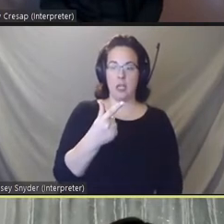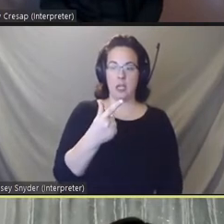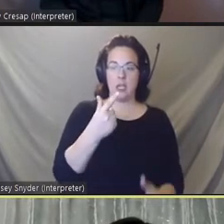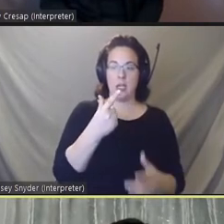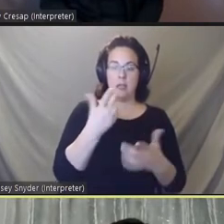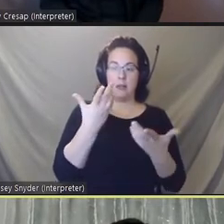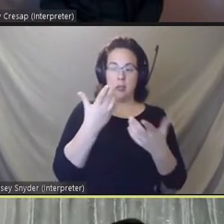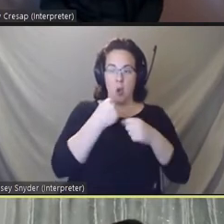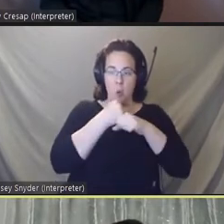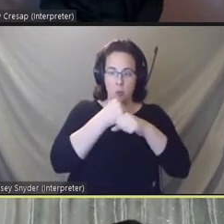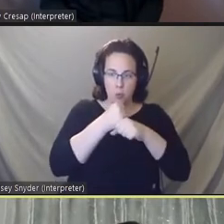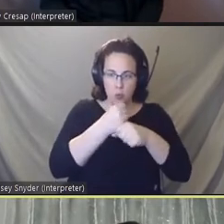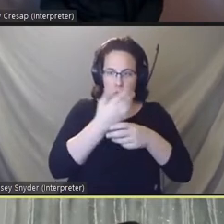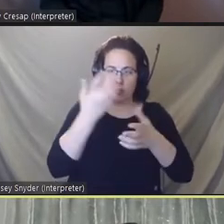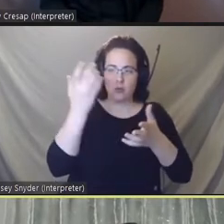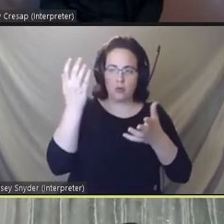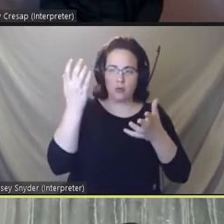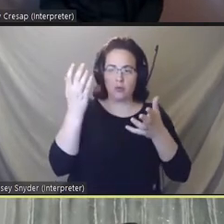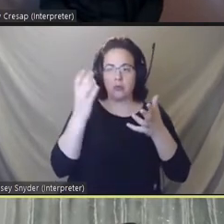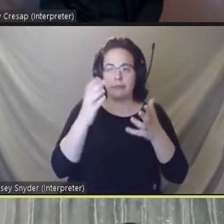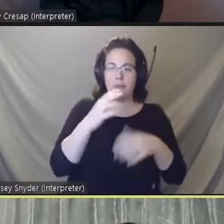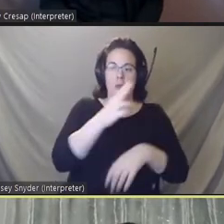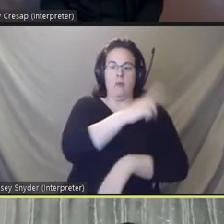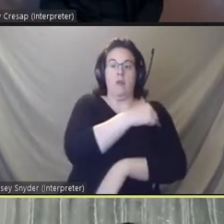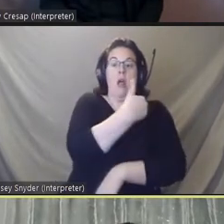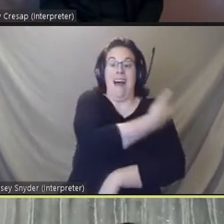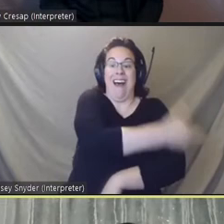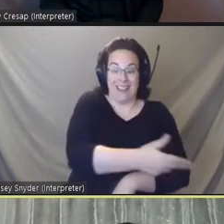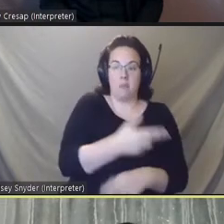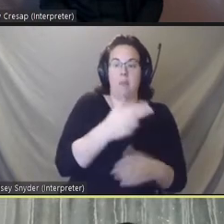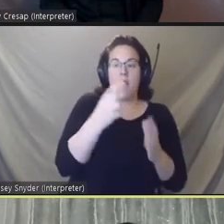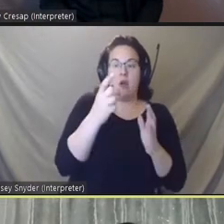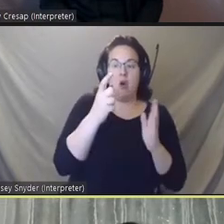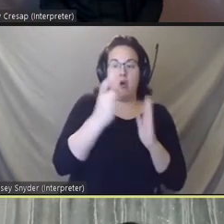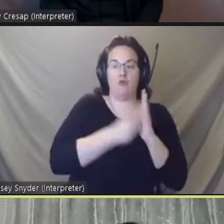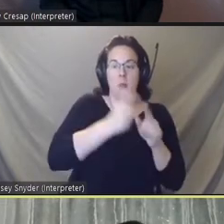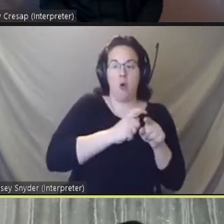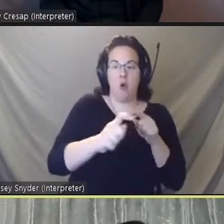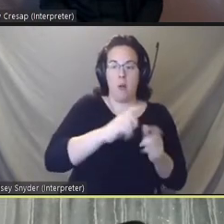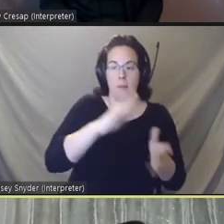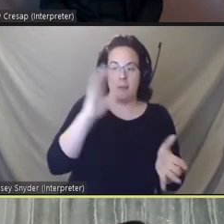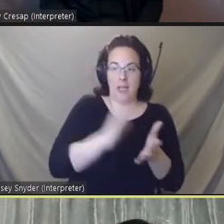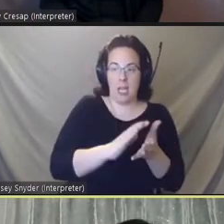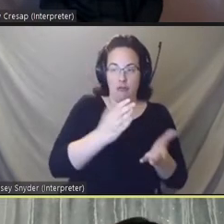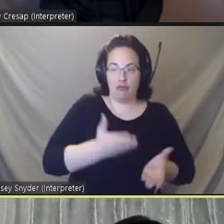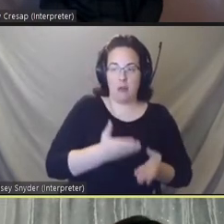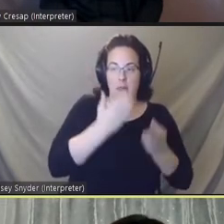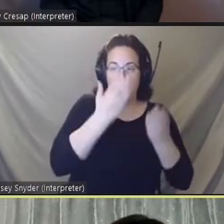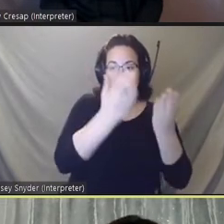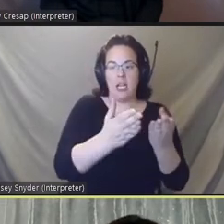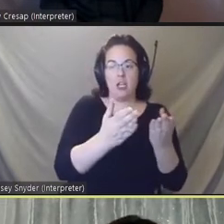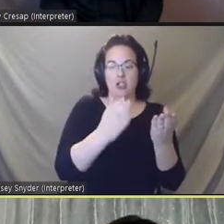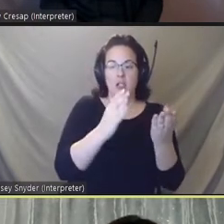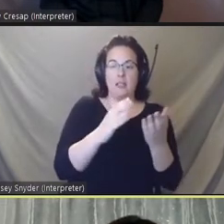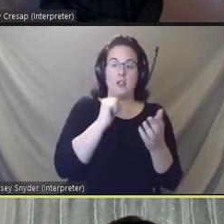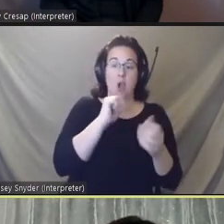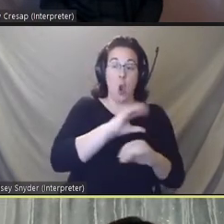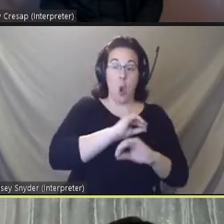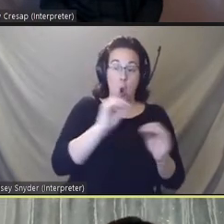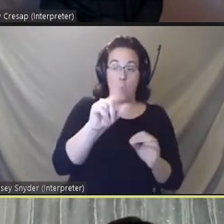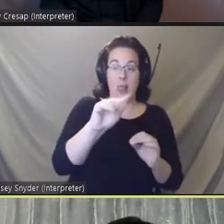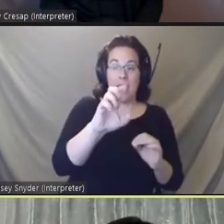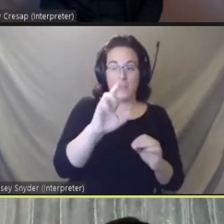robocall mitigation recommendations no later than the week of December 21st of 2020. Next slide,